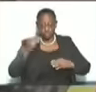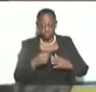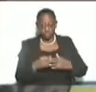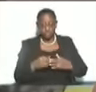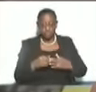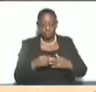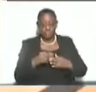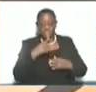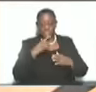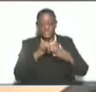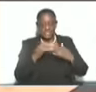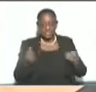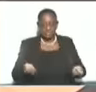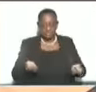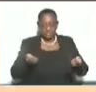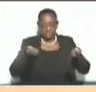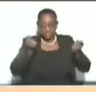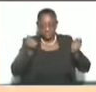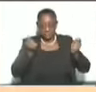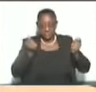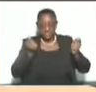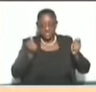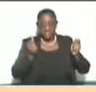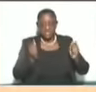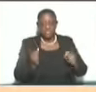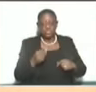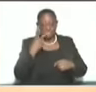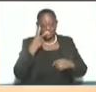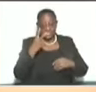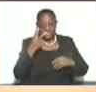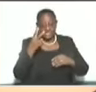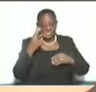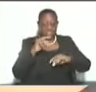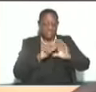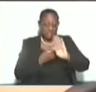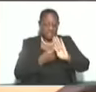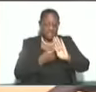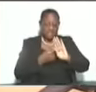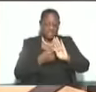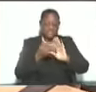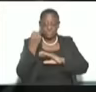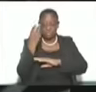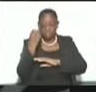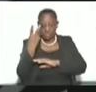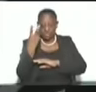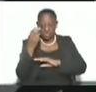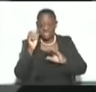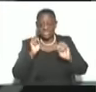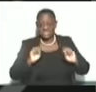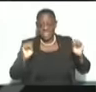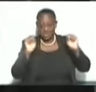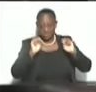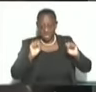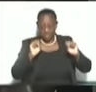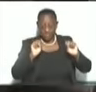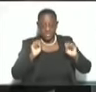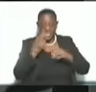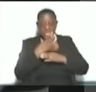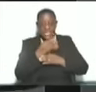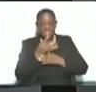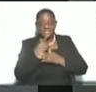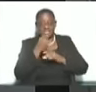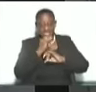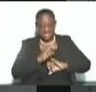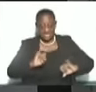and deadlifts in the various weight classes. The event starting at noon on Saturday at Empire Fitness. Organizers saying that the